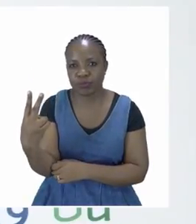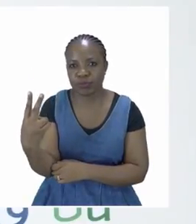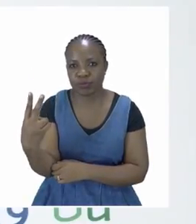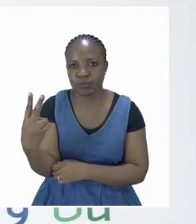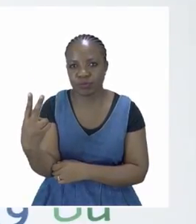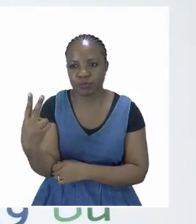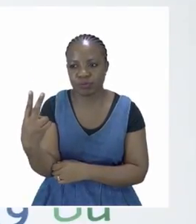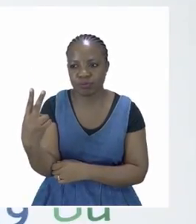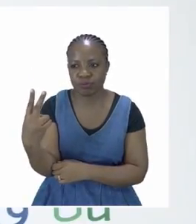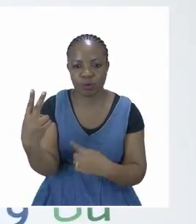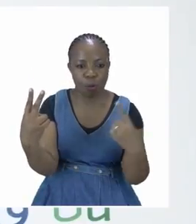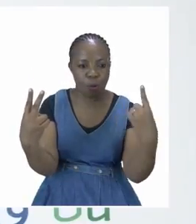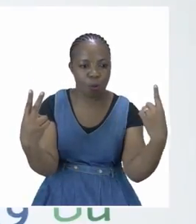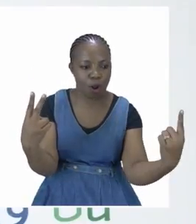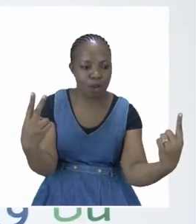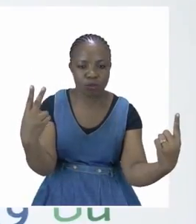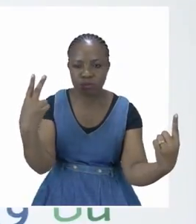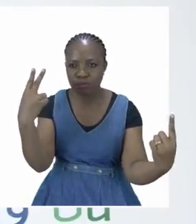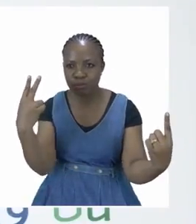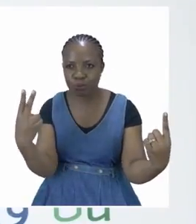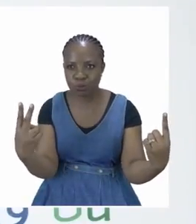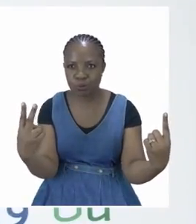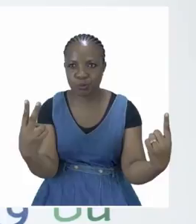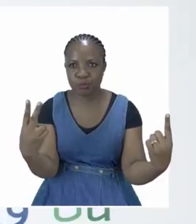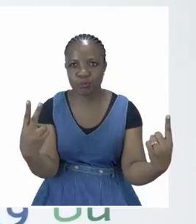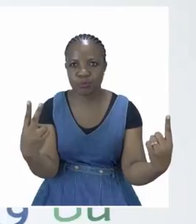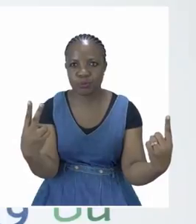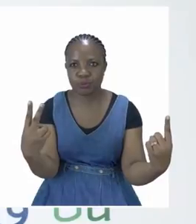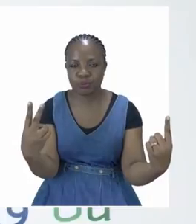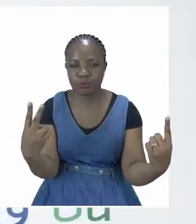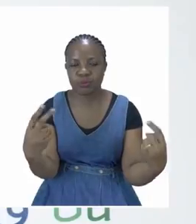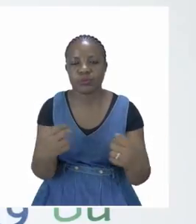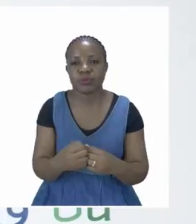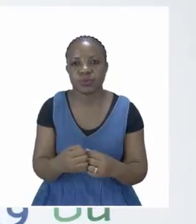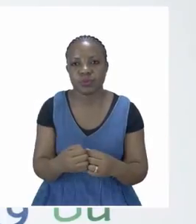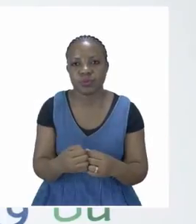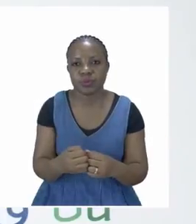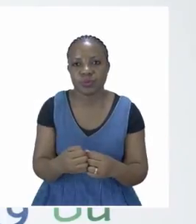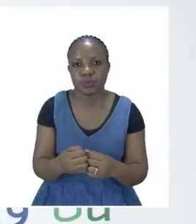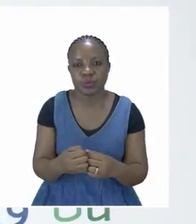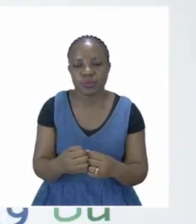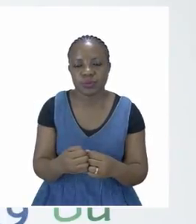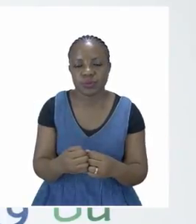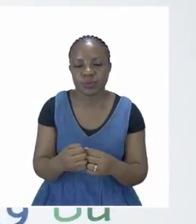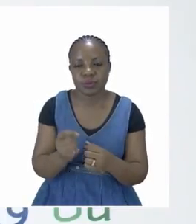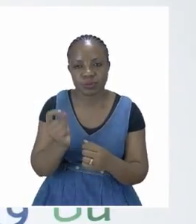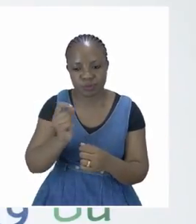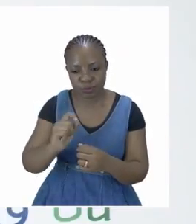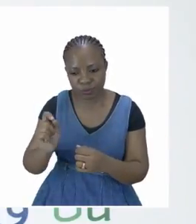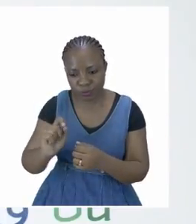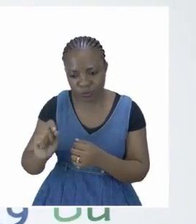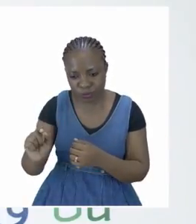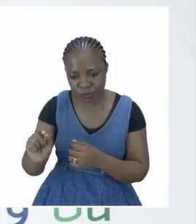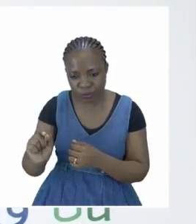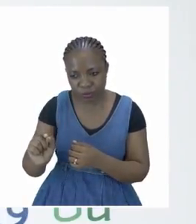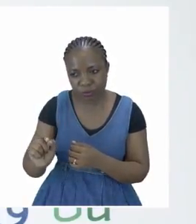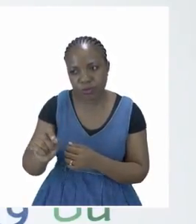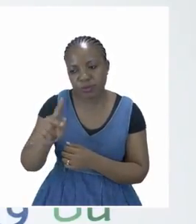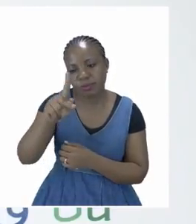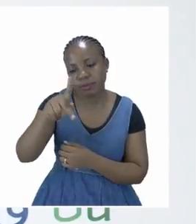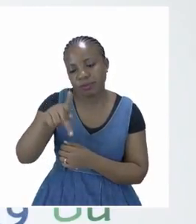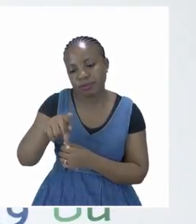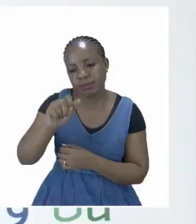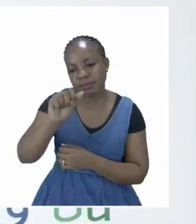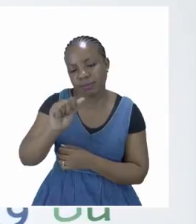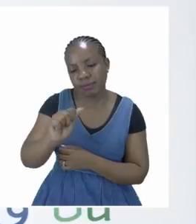if we have two, we are saying two pairs